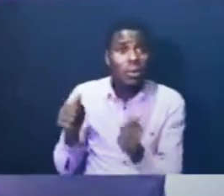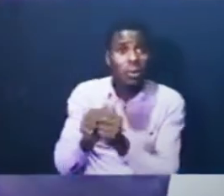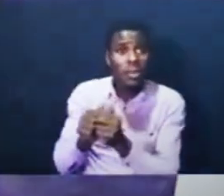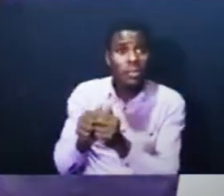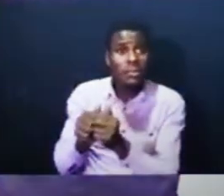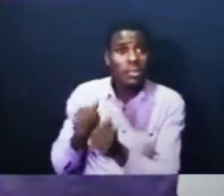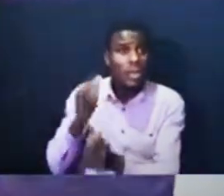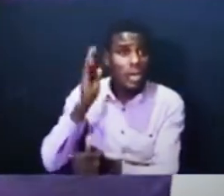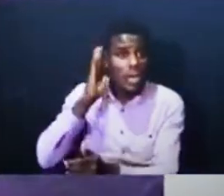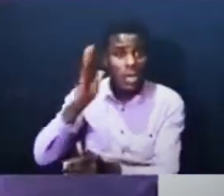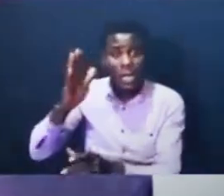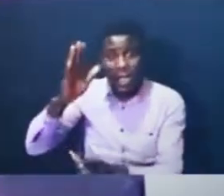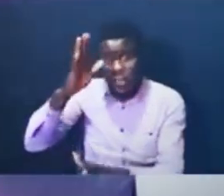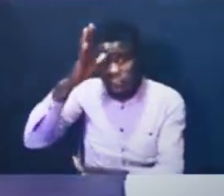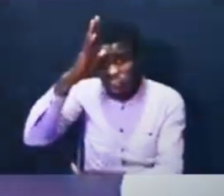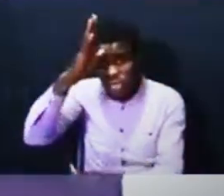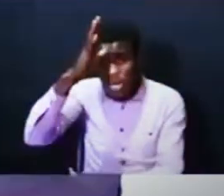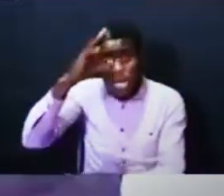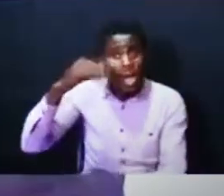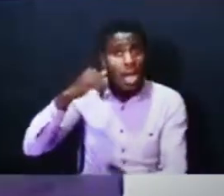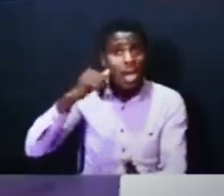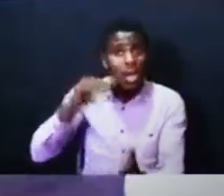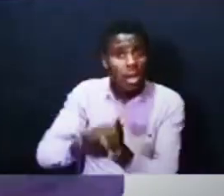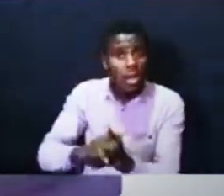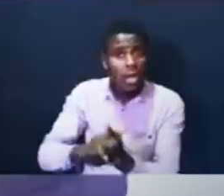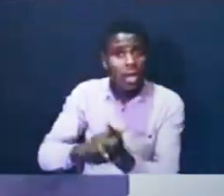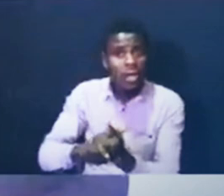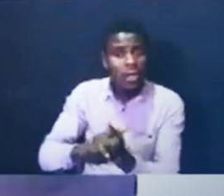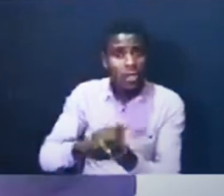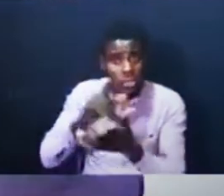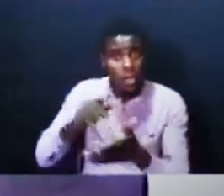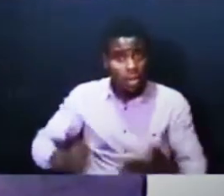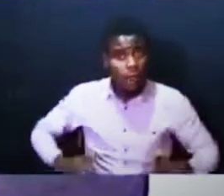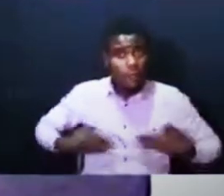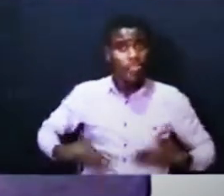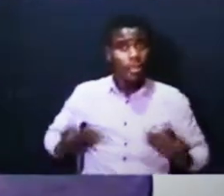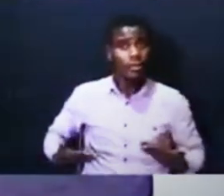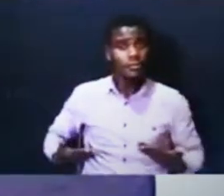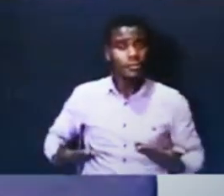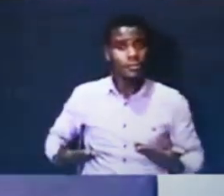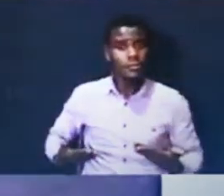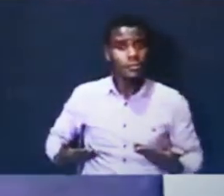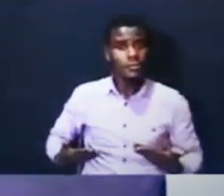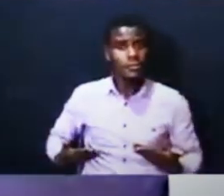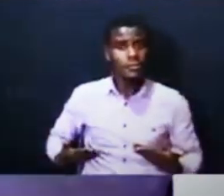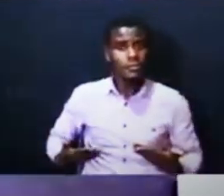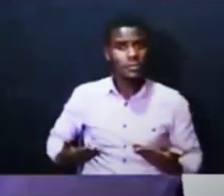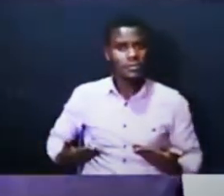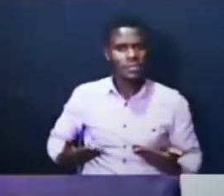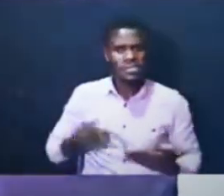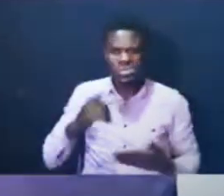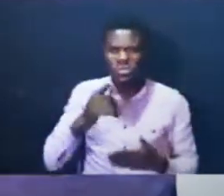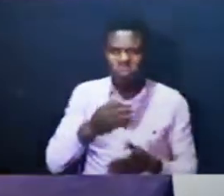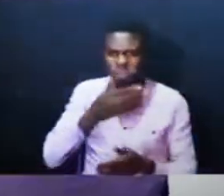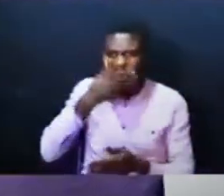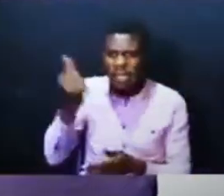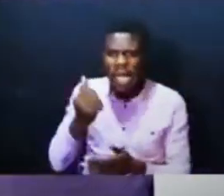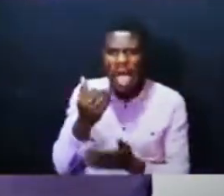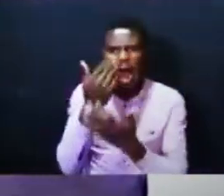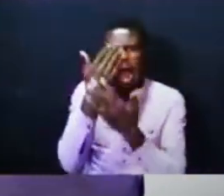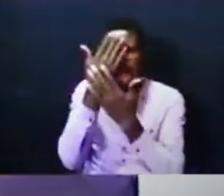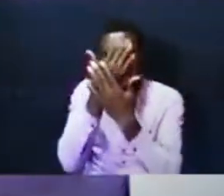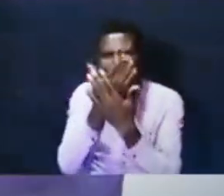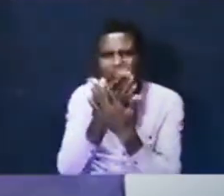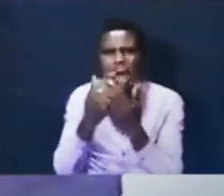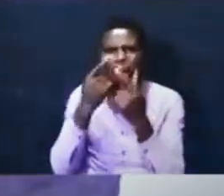And you are proud? Shouldn't you rather have gone into mourning and have put out